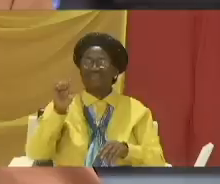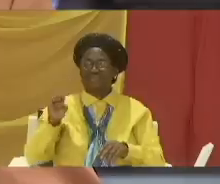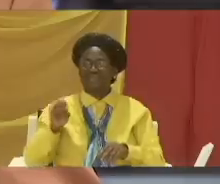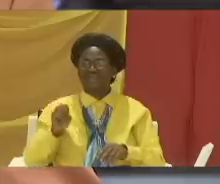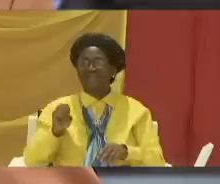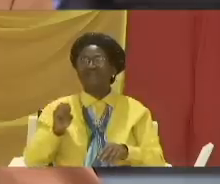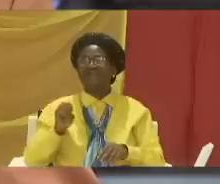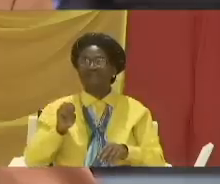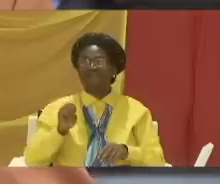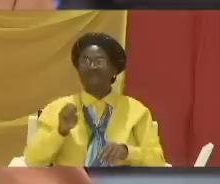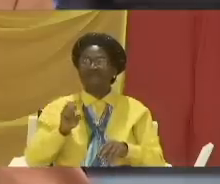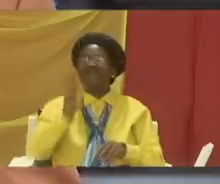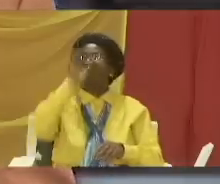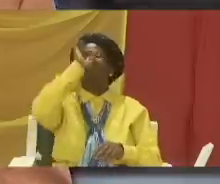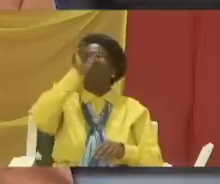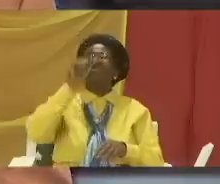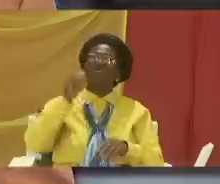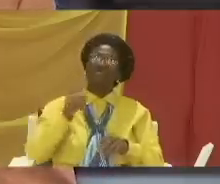Yes, ma.